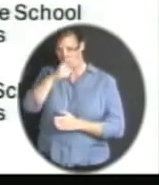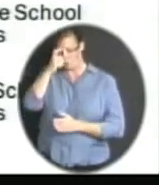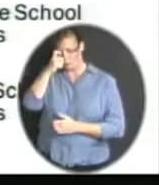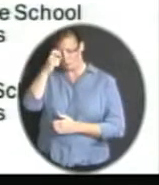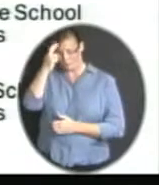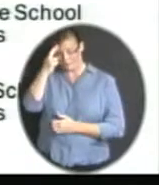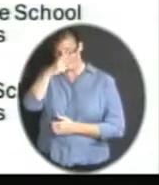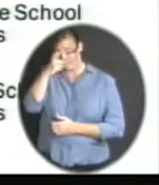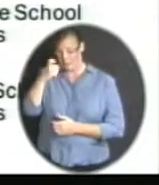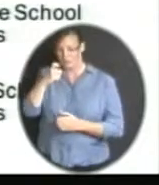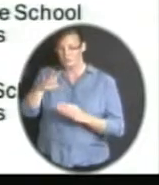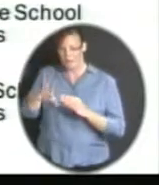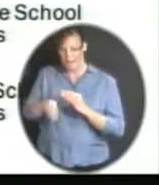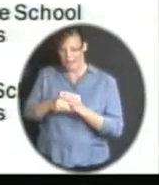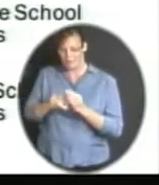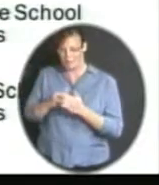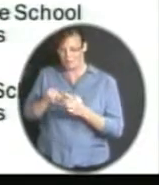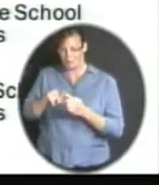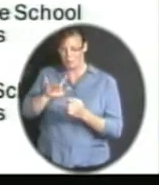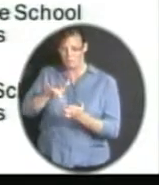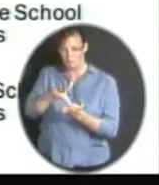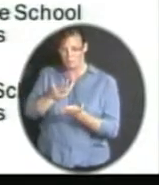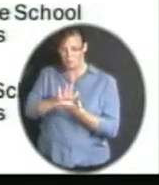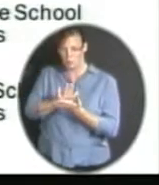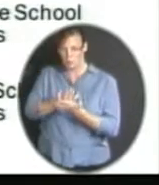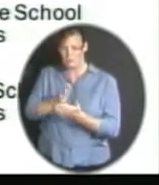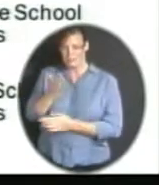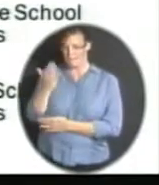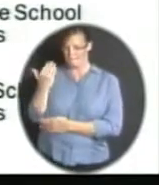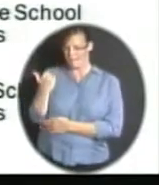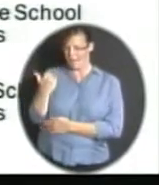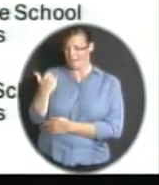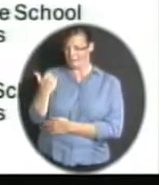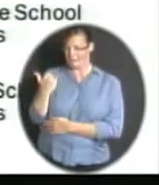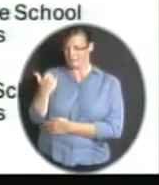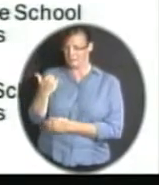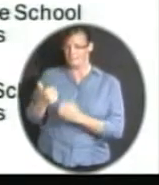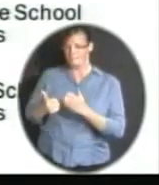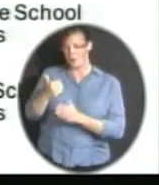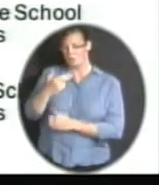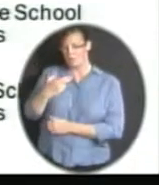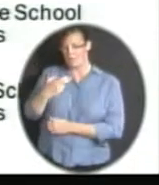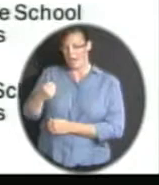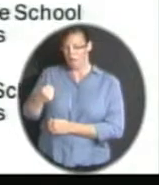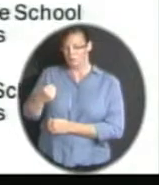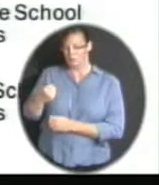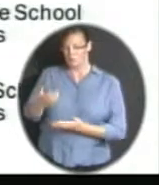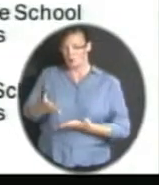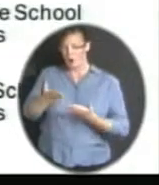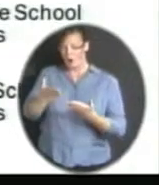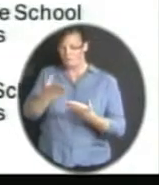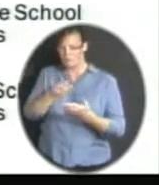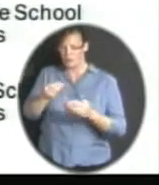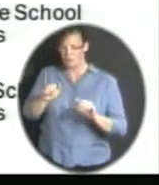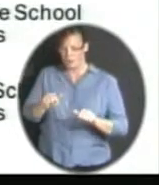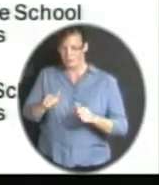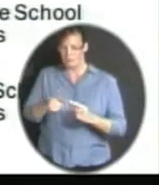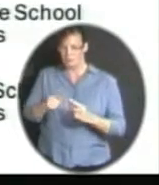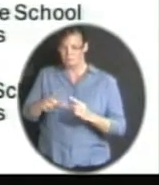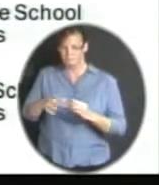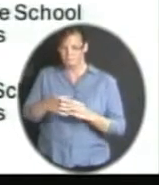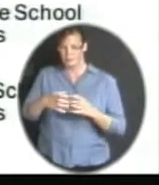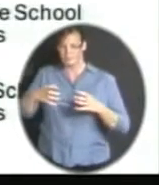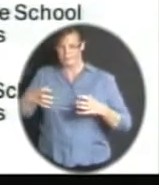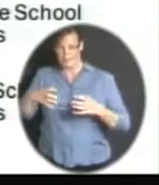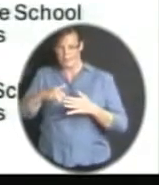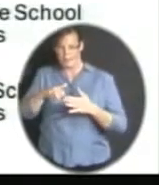extend that to the middle schools this year. So in the past, that's been primarily a high school offering, and we were able to expand that quite a bit